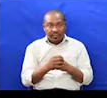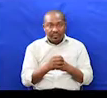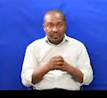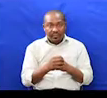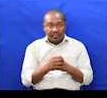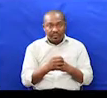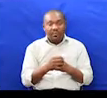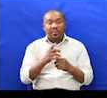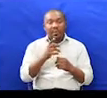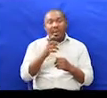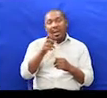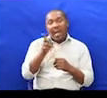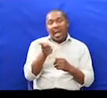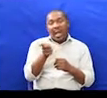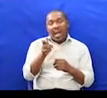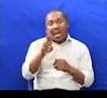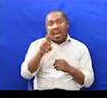a Greek